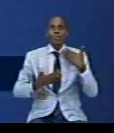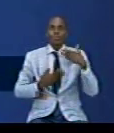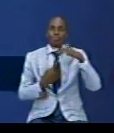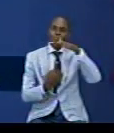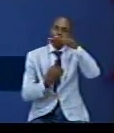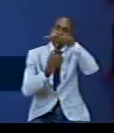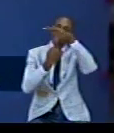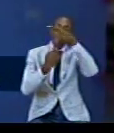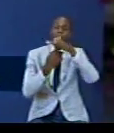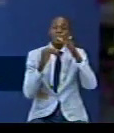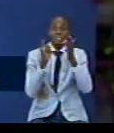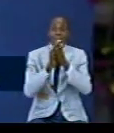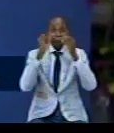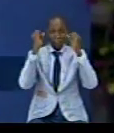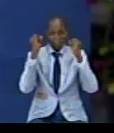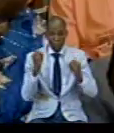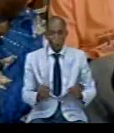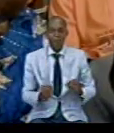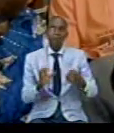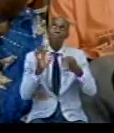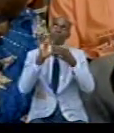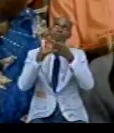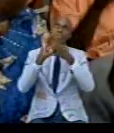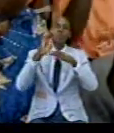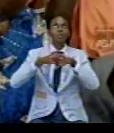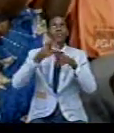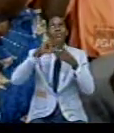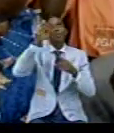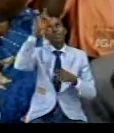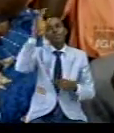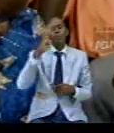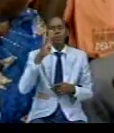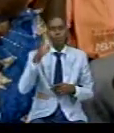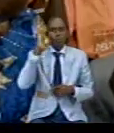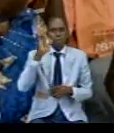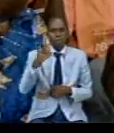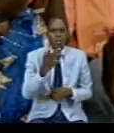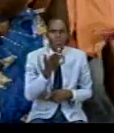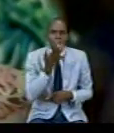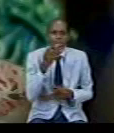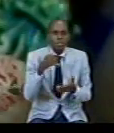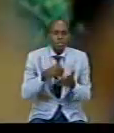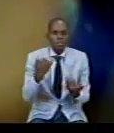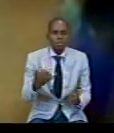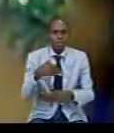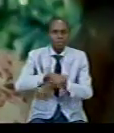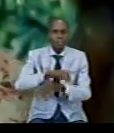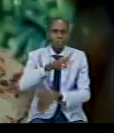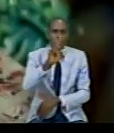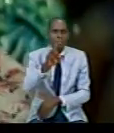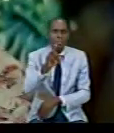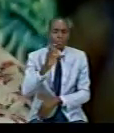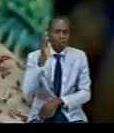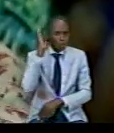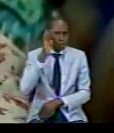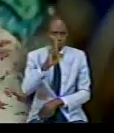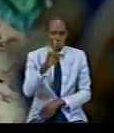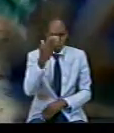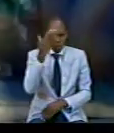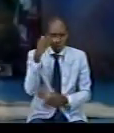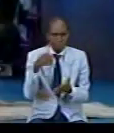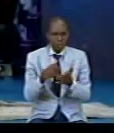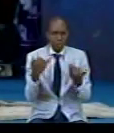power belongeth unto God. Will you taste it tonight? Yes. Will you know it tonight?